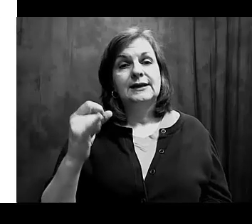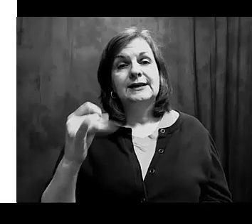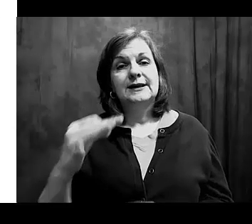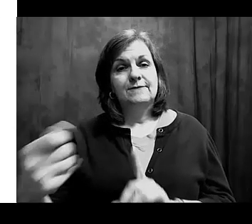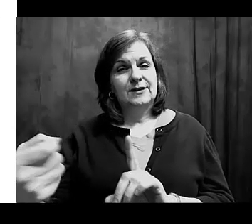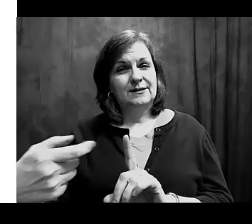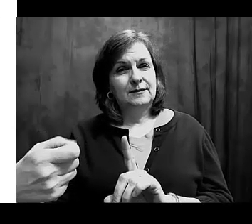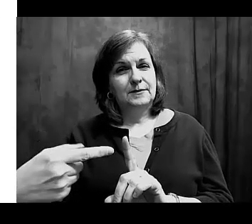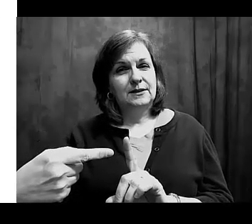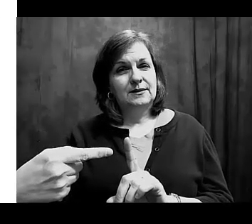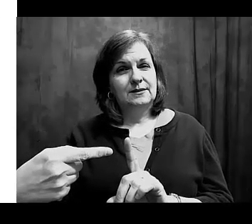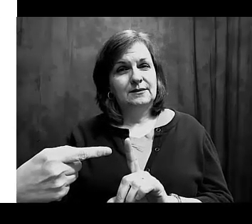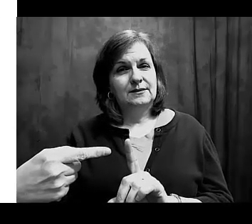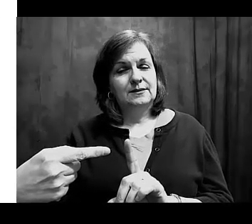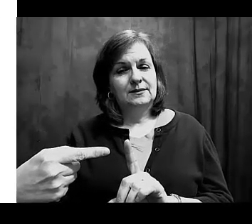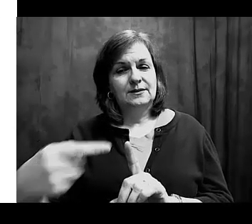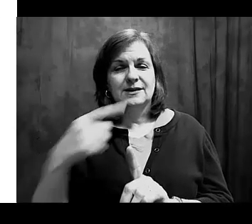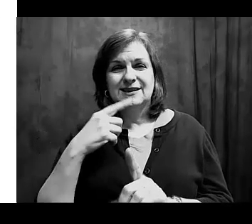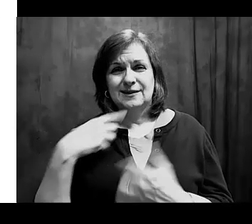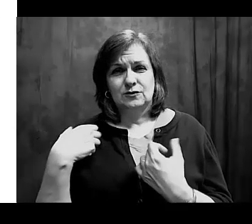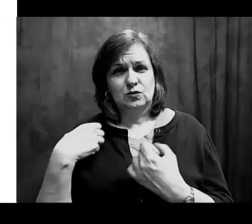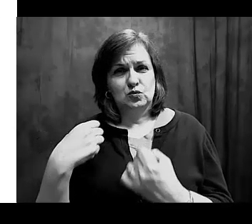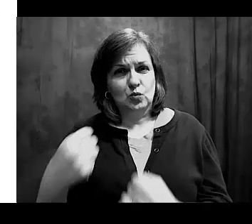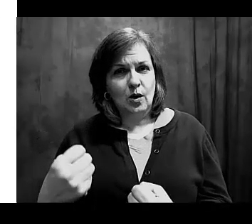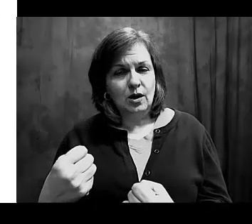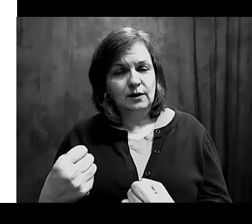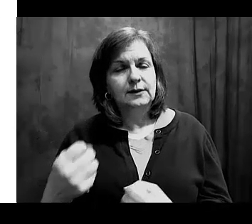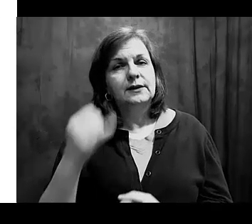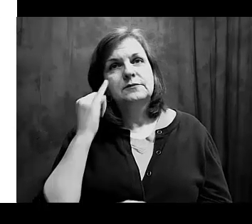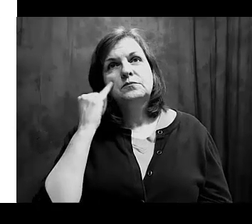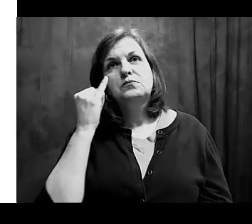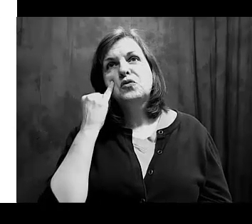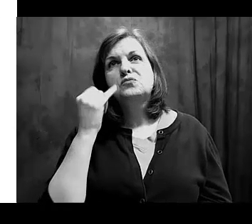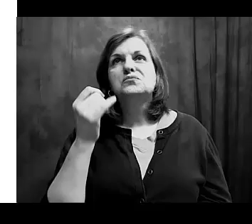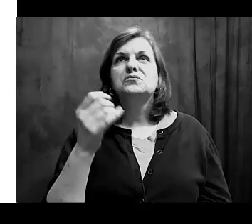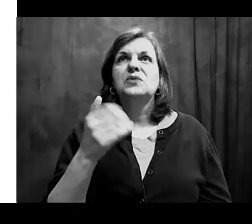membrane potential and create an action potential.